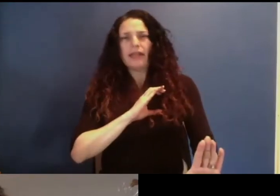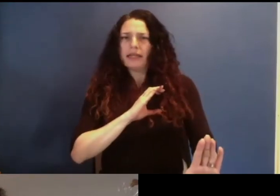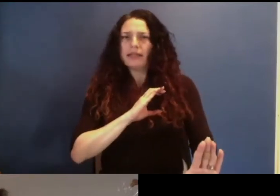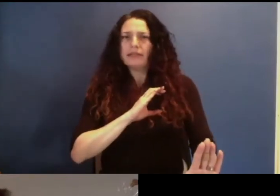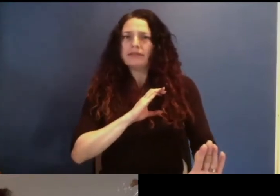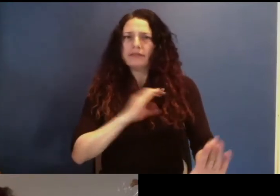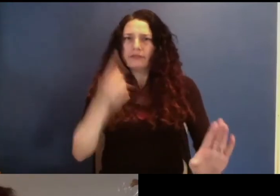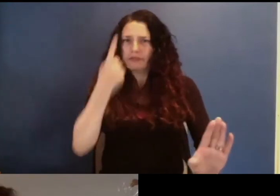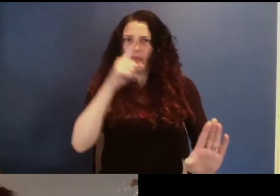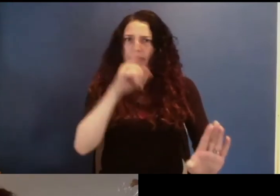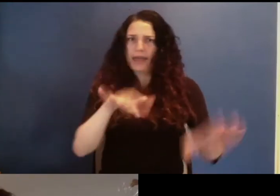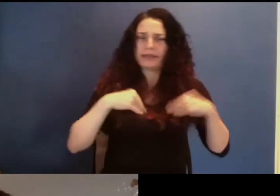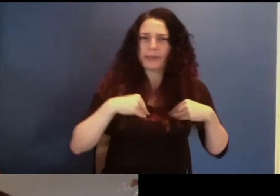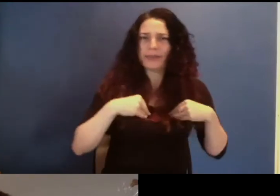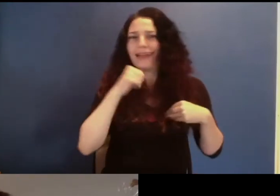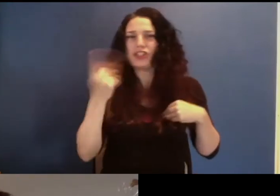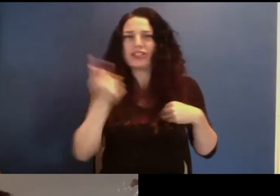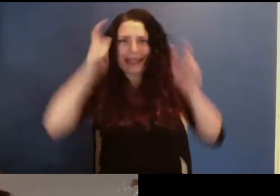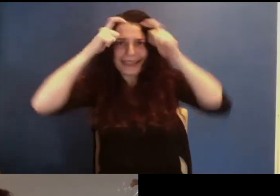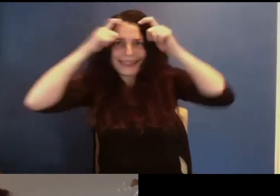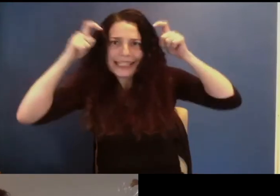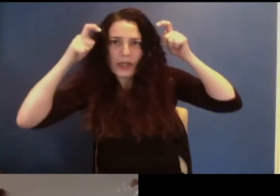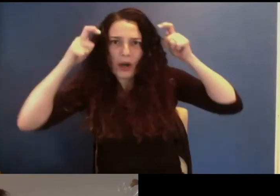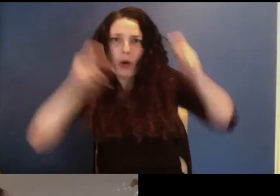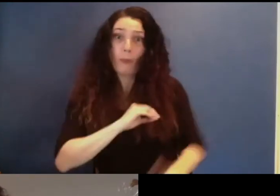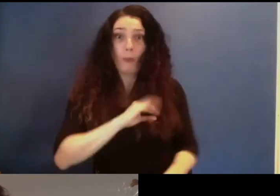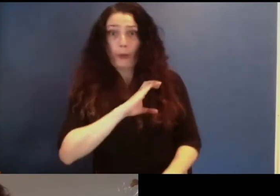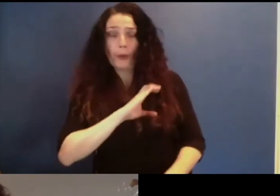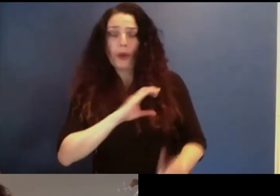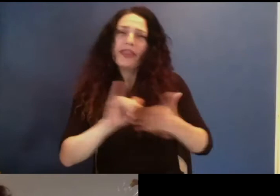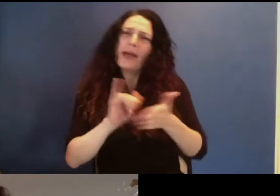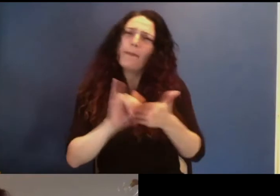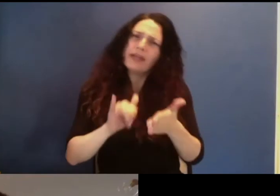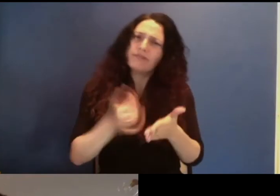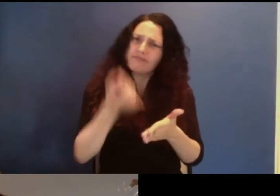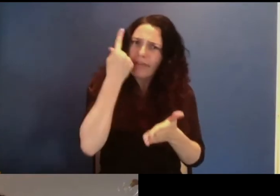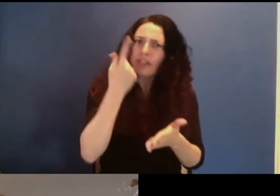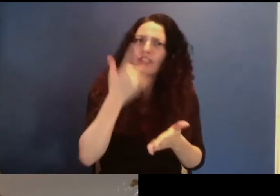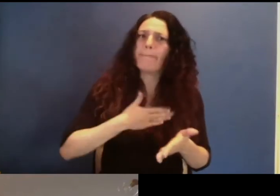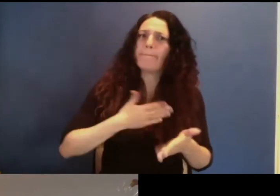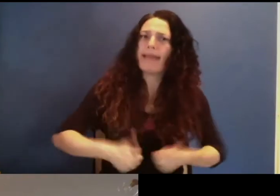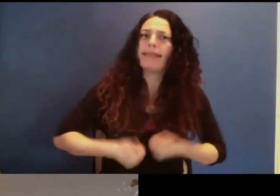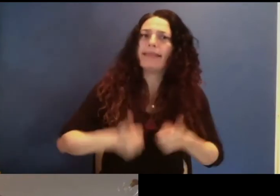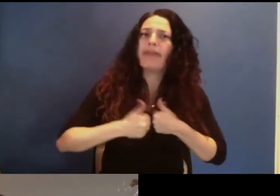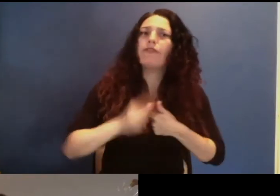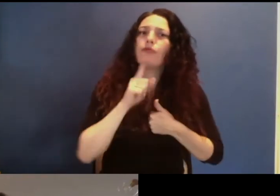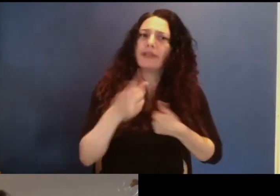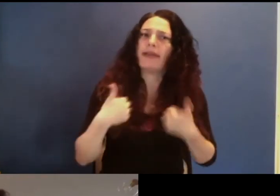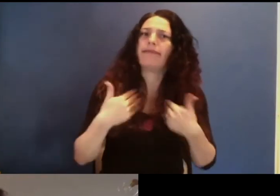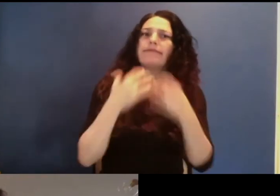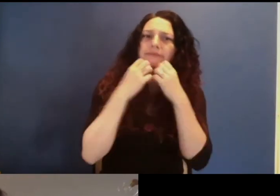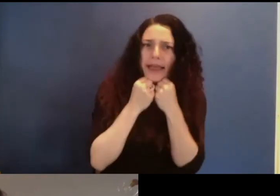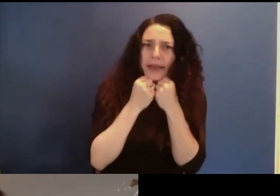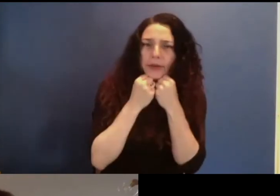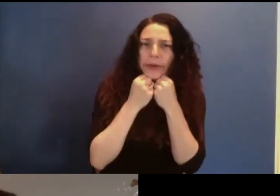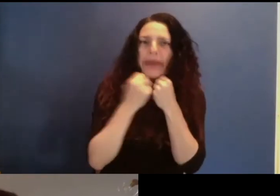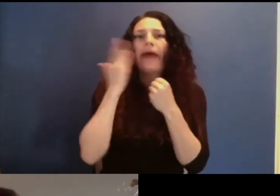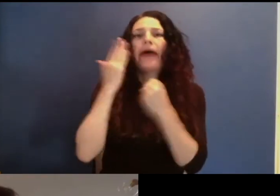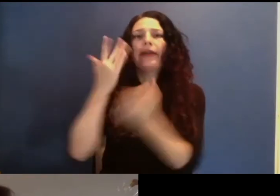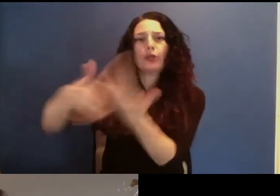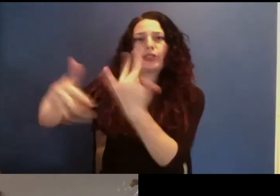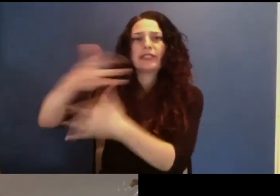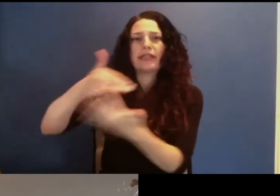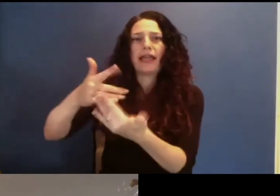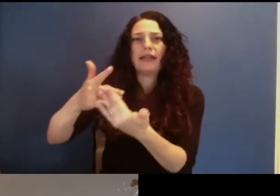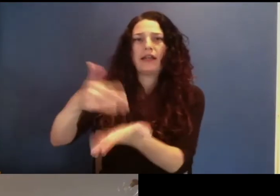like, my life does have value, which is something I've always felt, even though society told me otherwise. I've always known, well, I haven't always